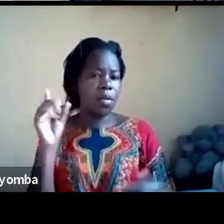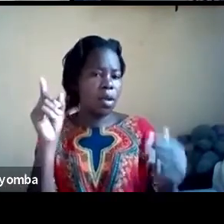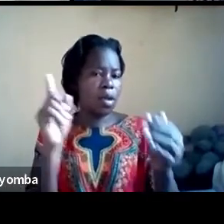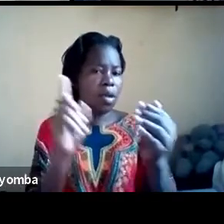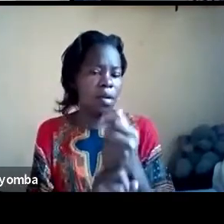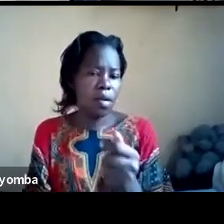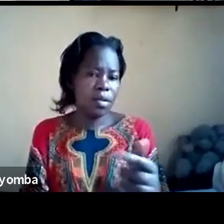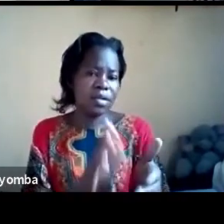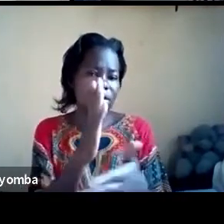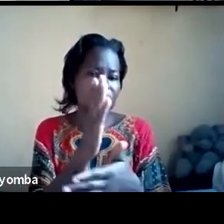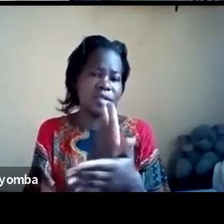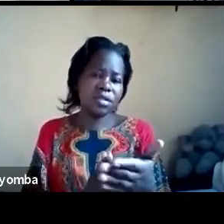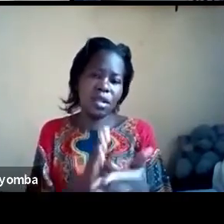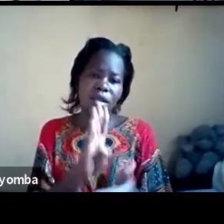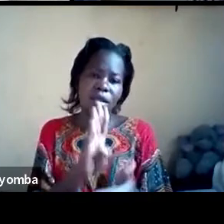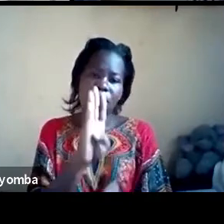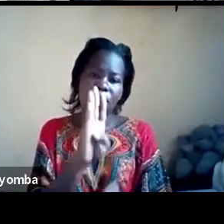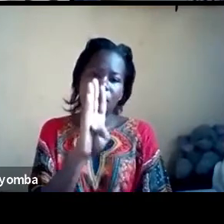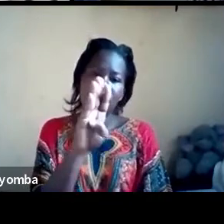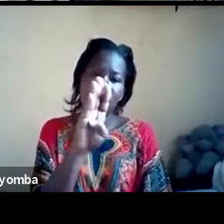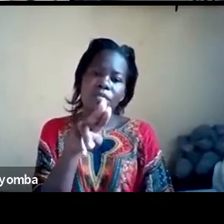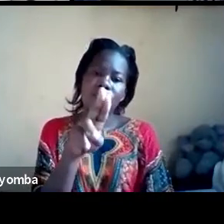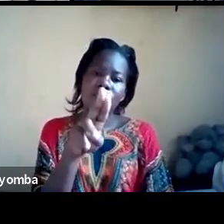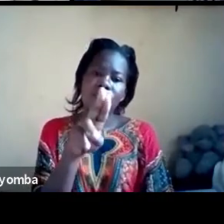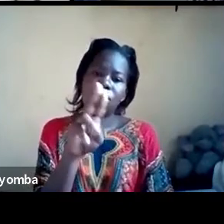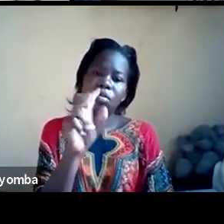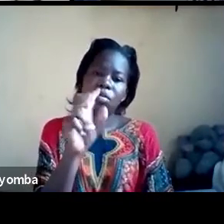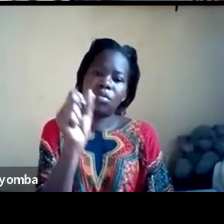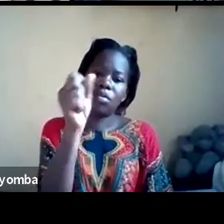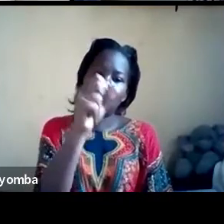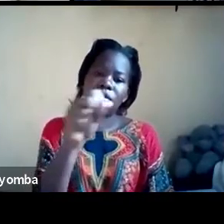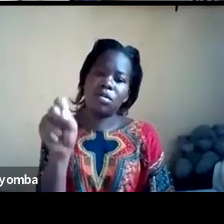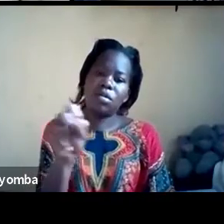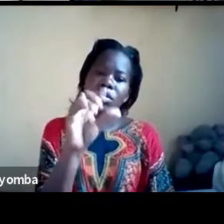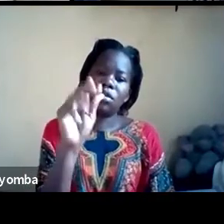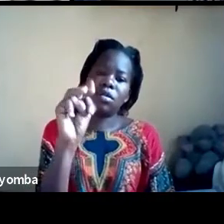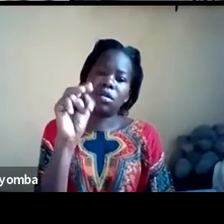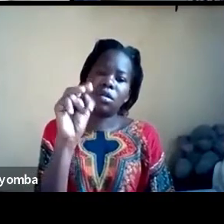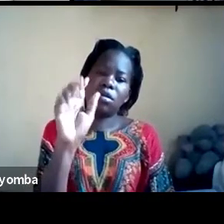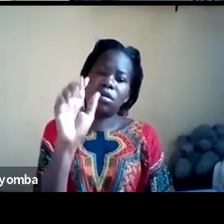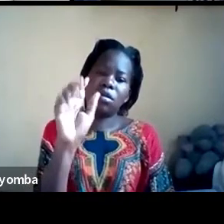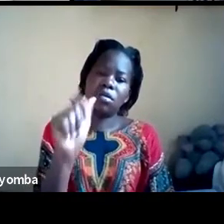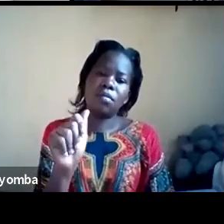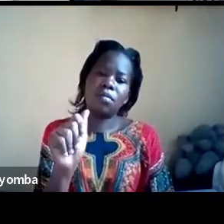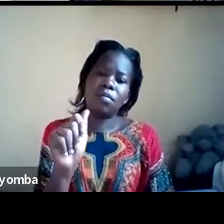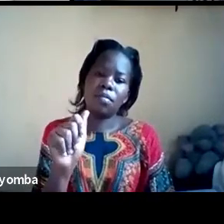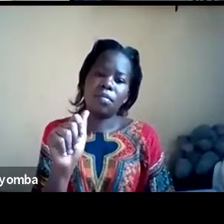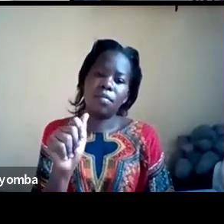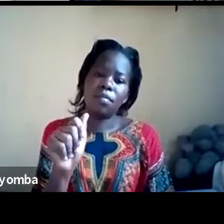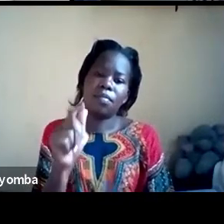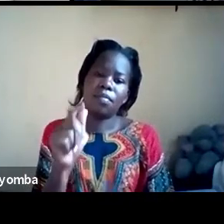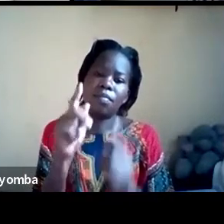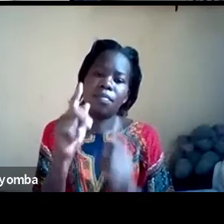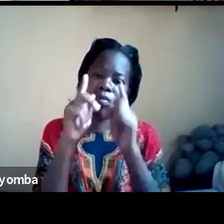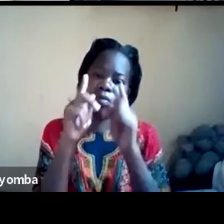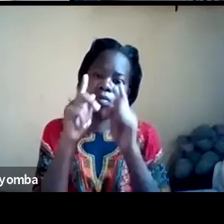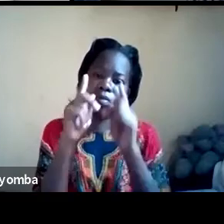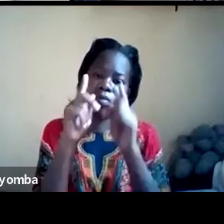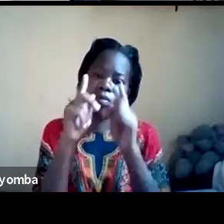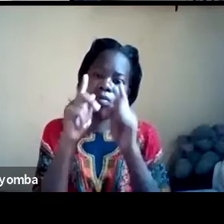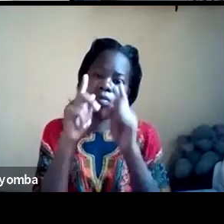some Busitema University in the Eastern Uganda starting to offer mining-related courses. But